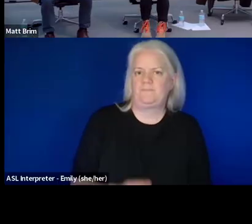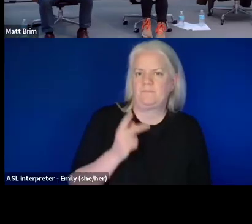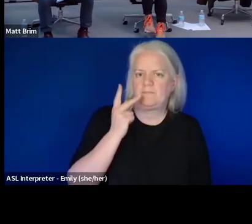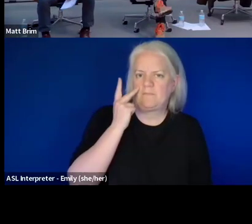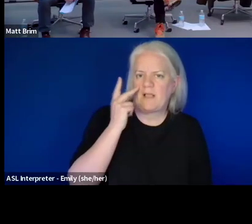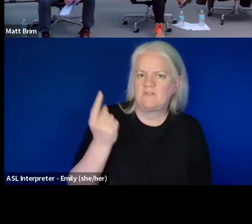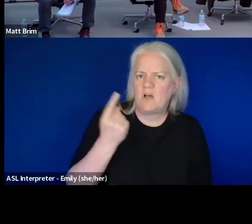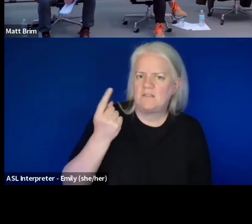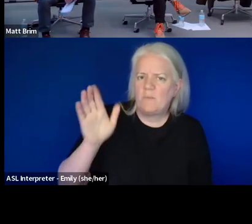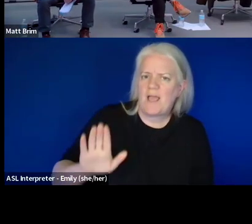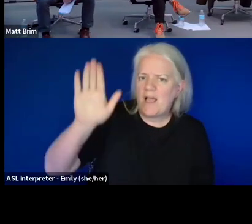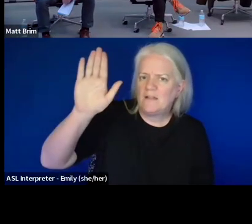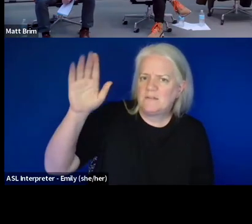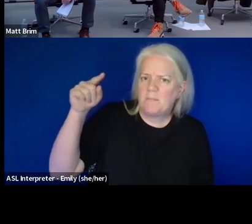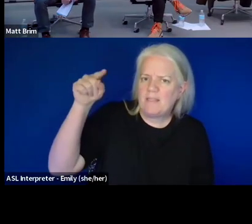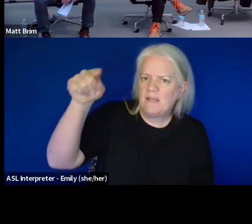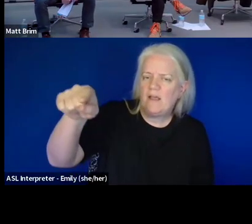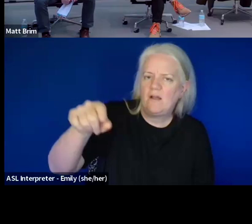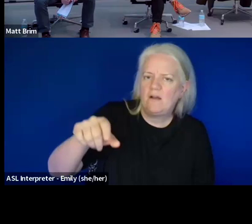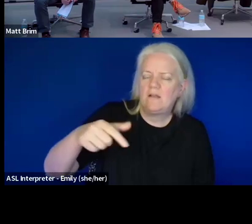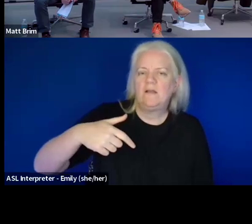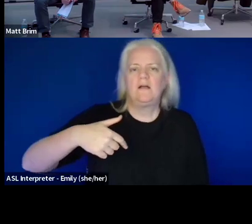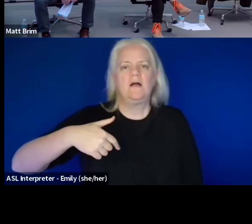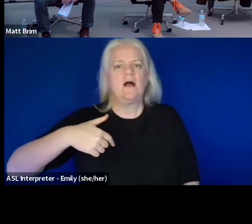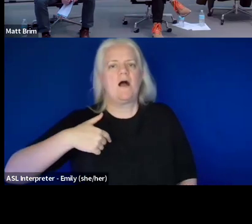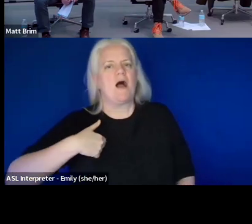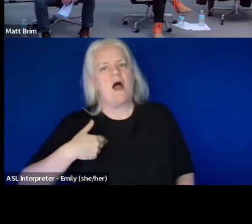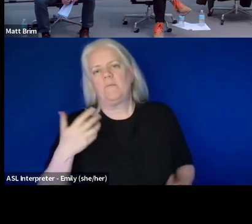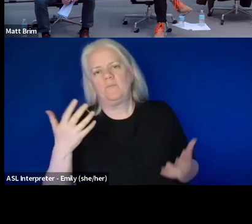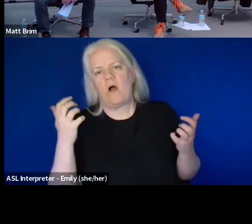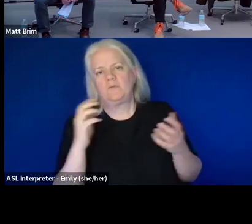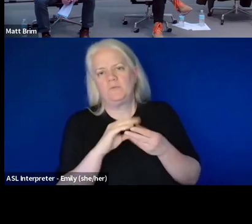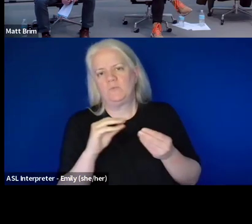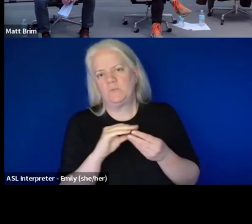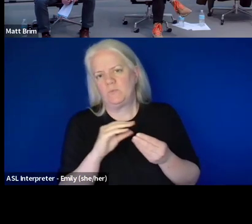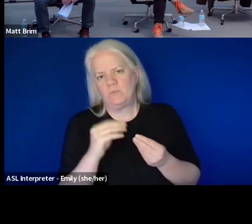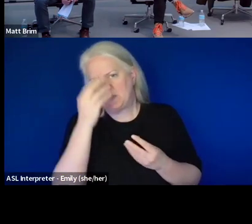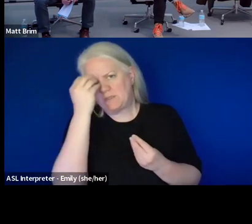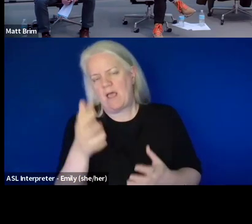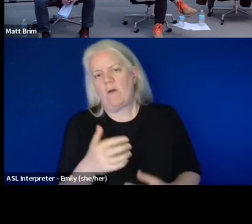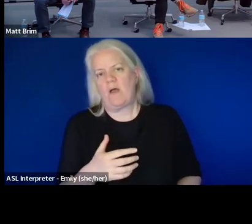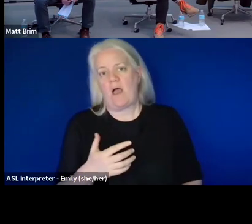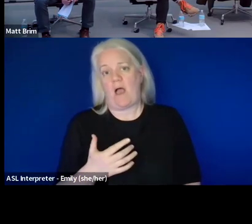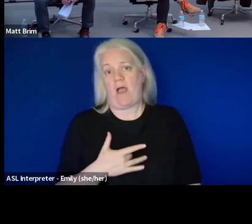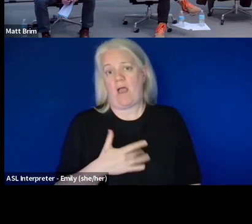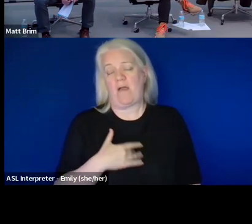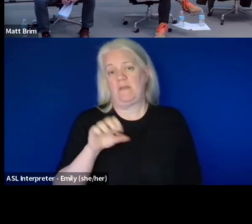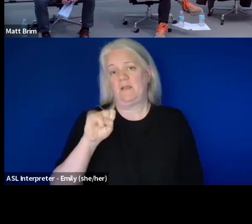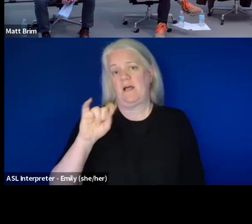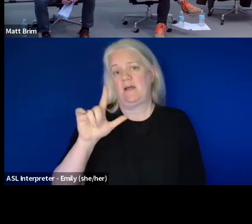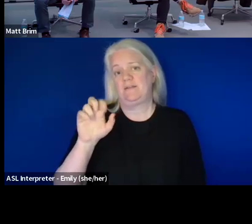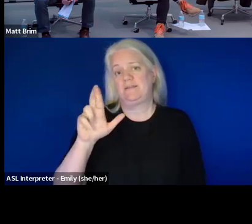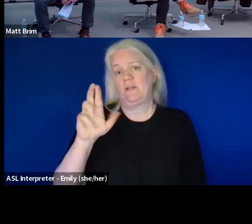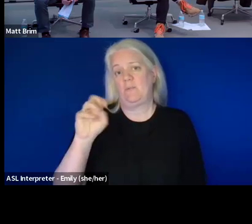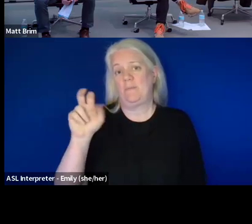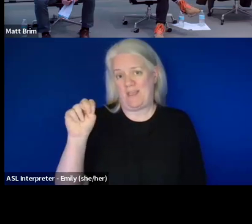Allie's very quick. I was just going to say that I feel that at Silberman that the